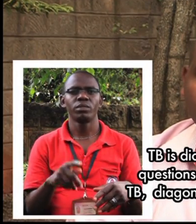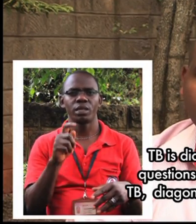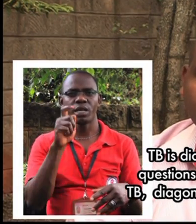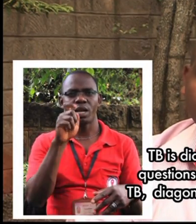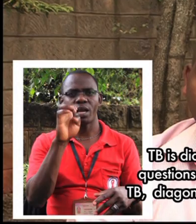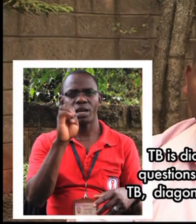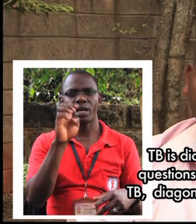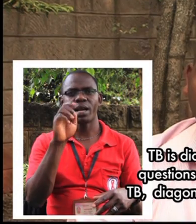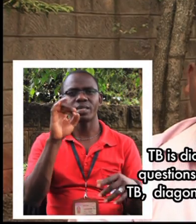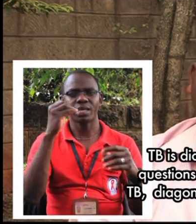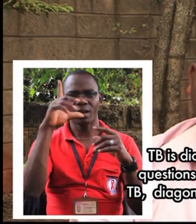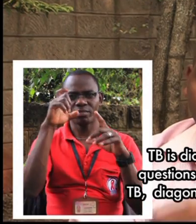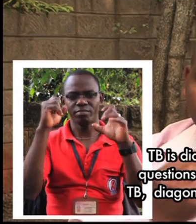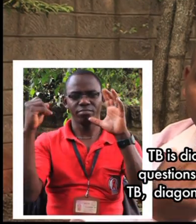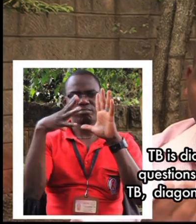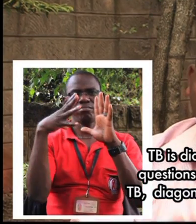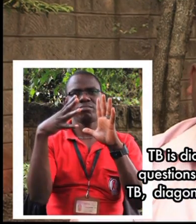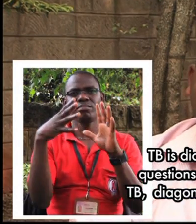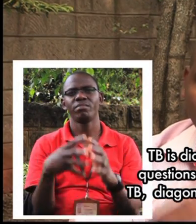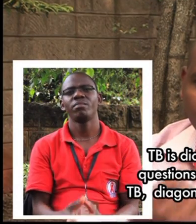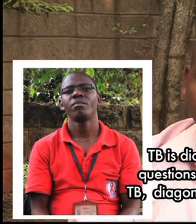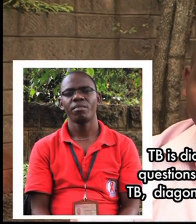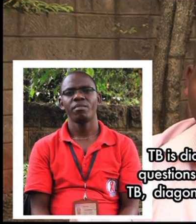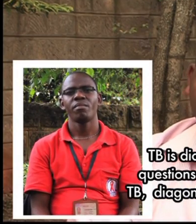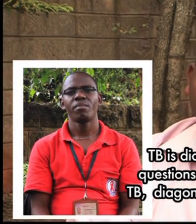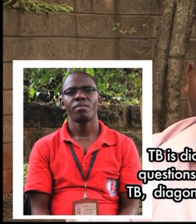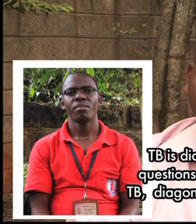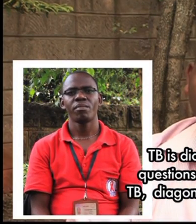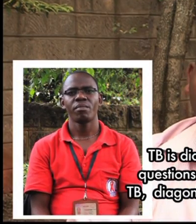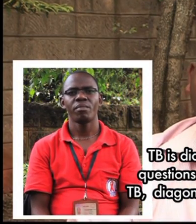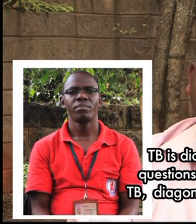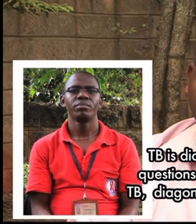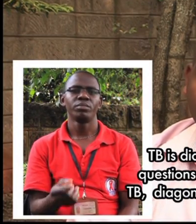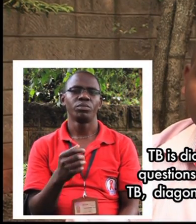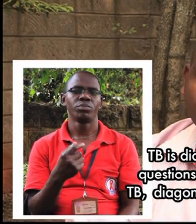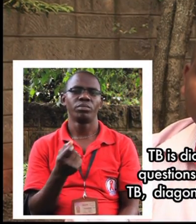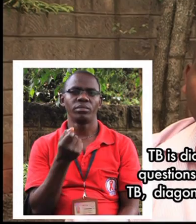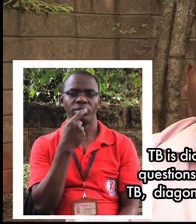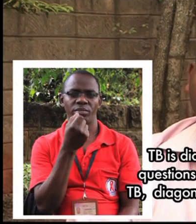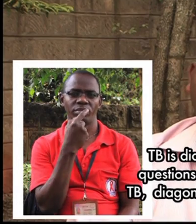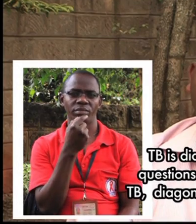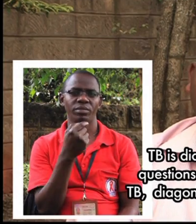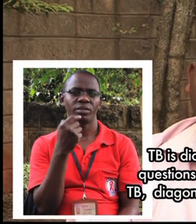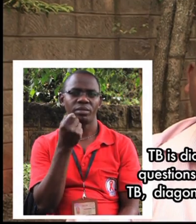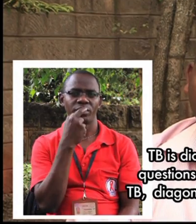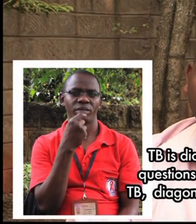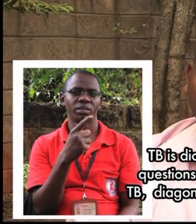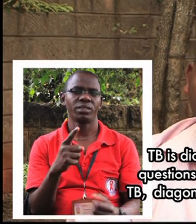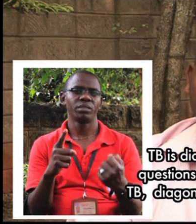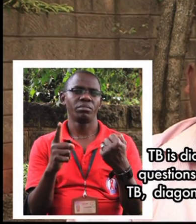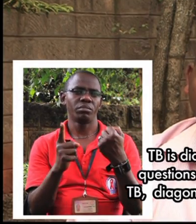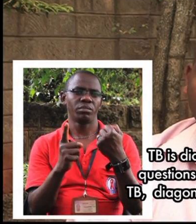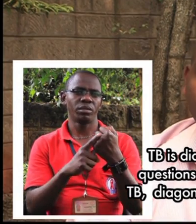sputum test. That is the sputum, the kikohozi is sent for testing to detect whether there